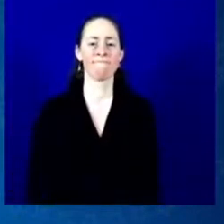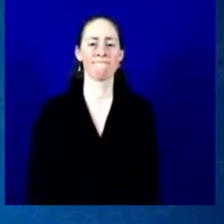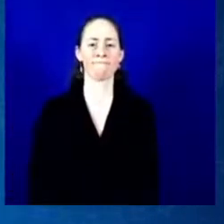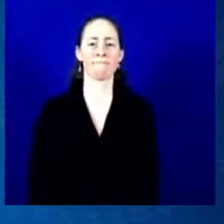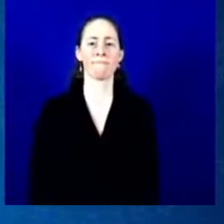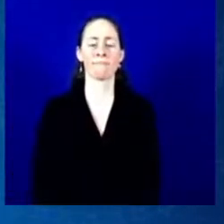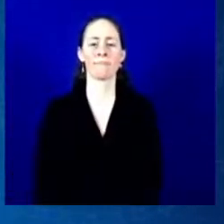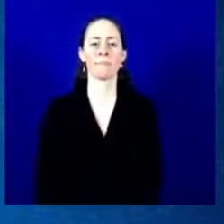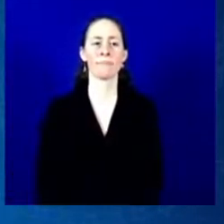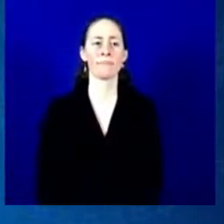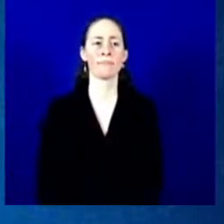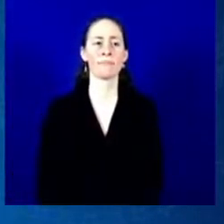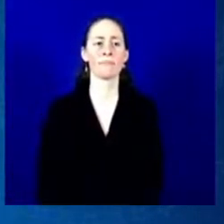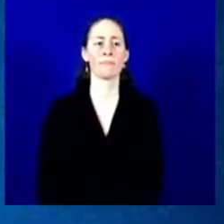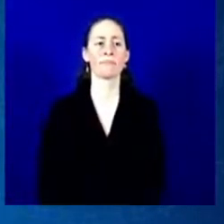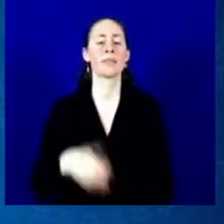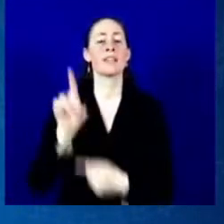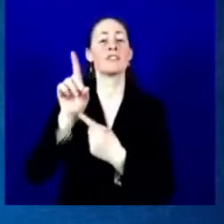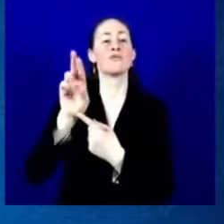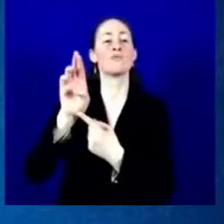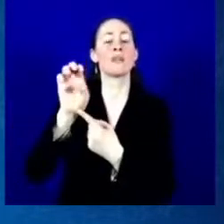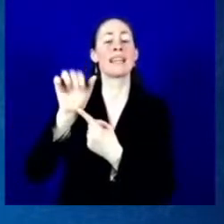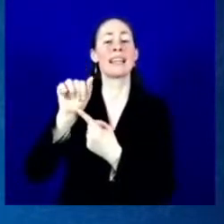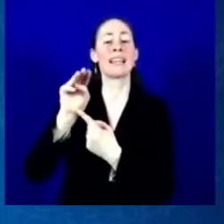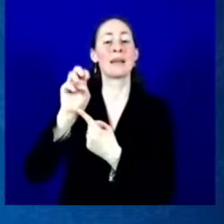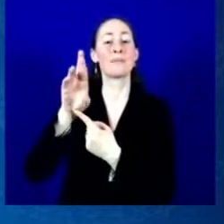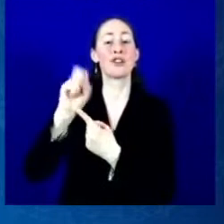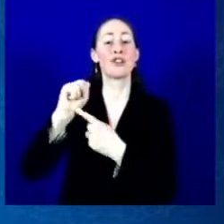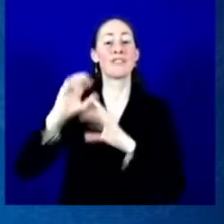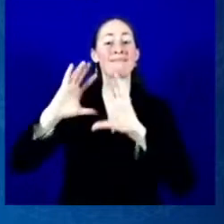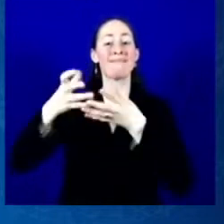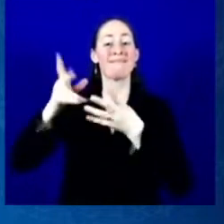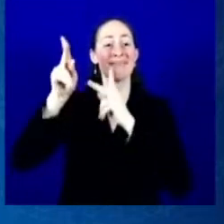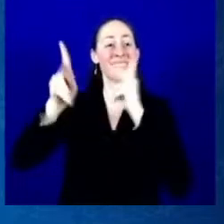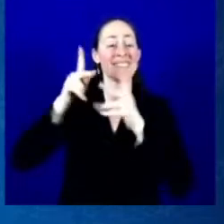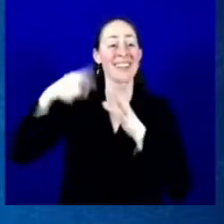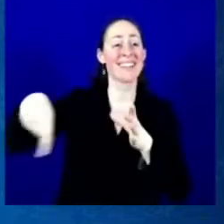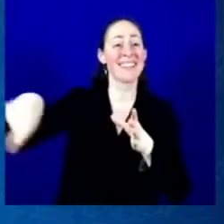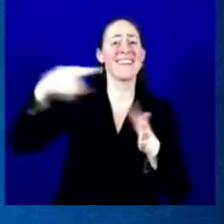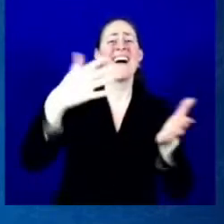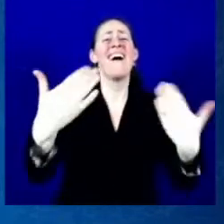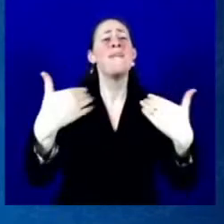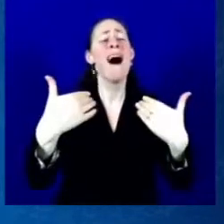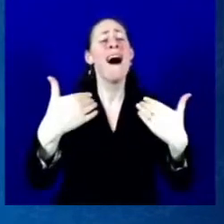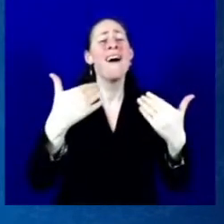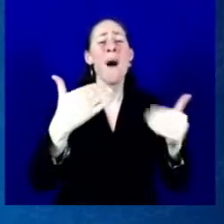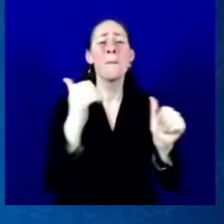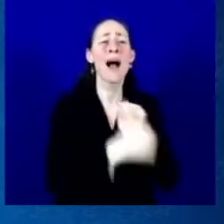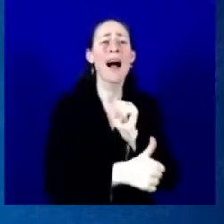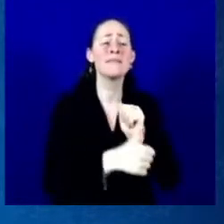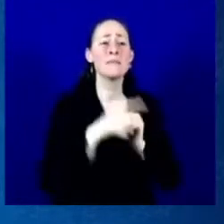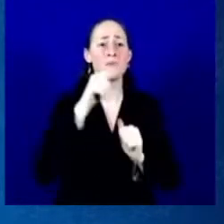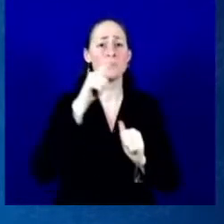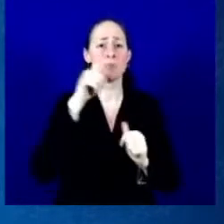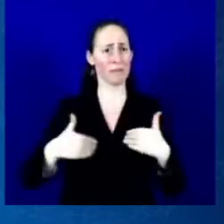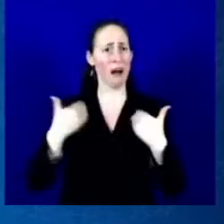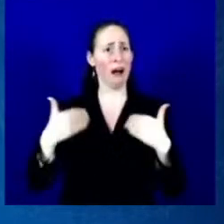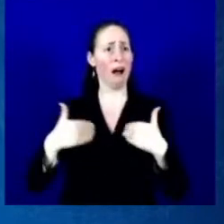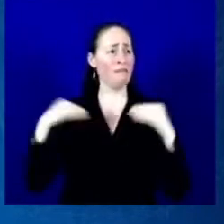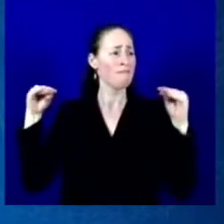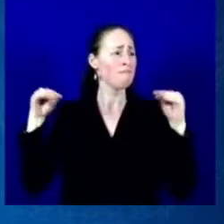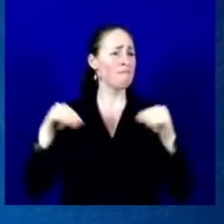dreamers. The young people have only known America as their home.